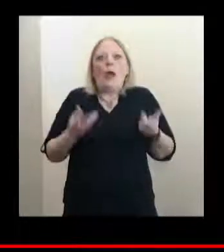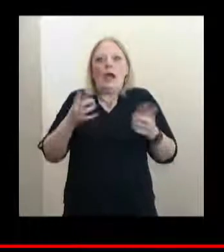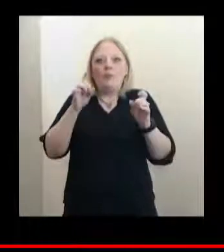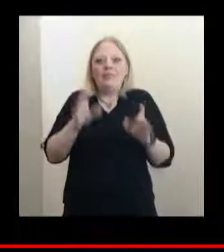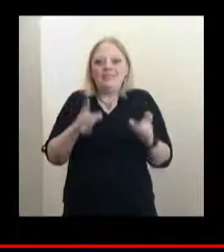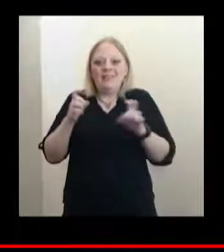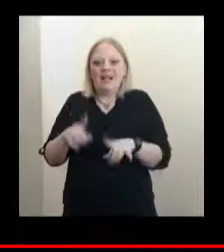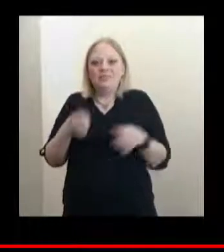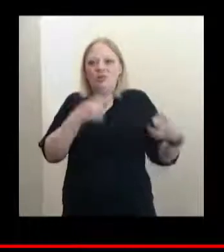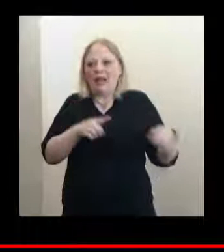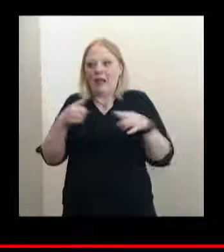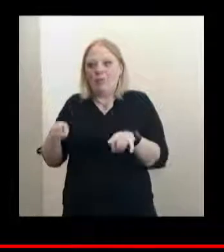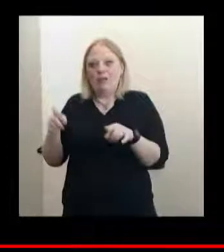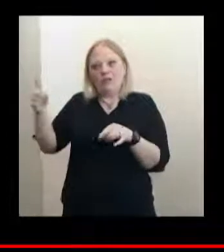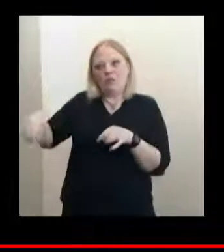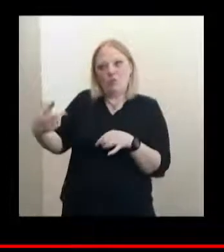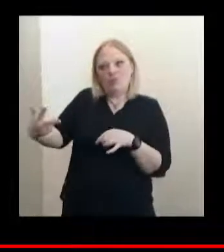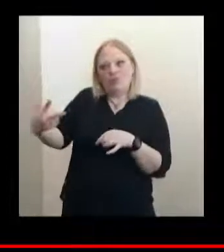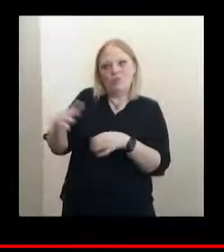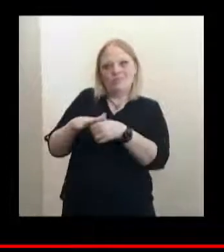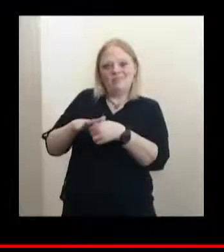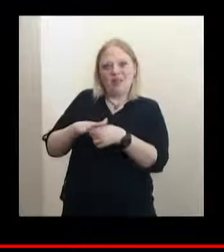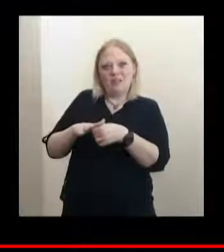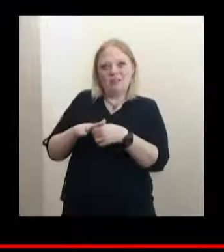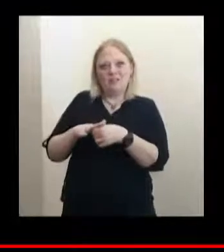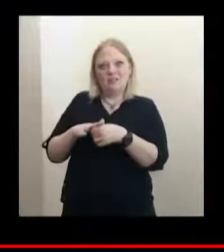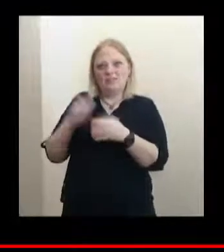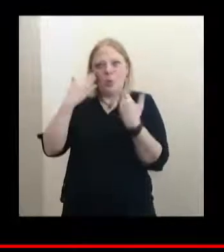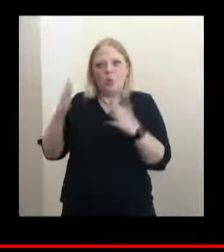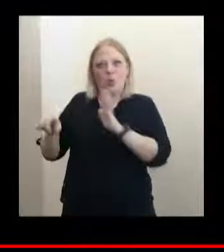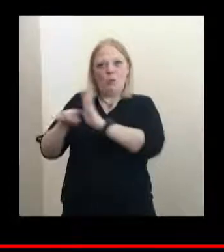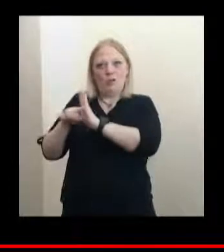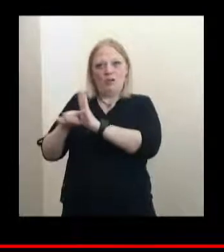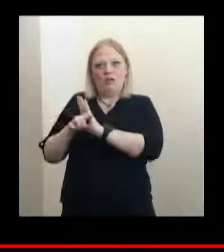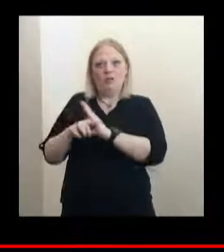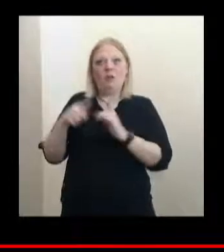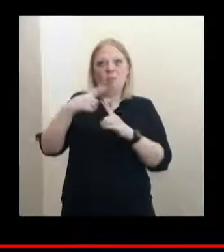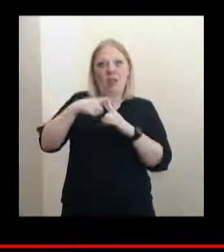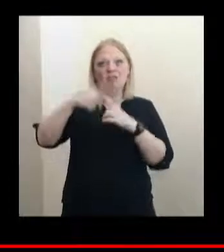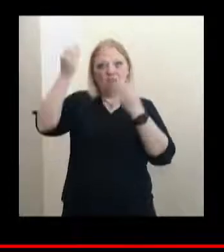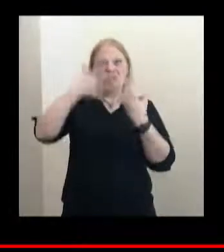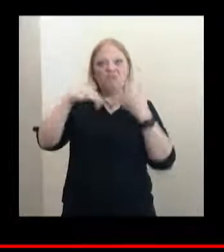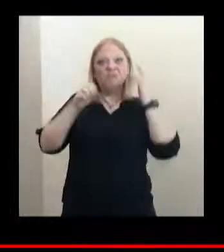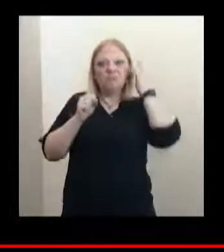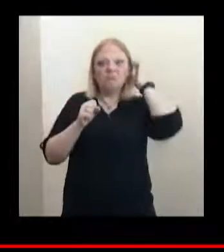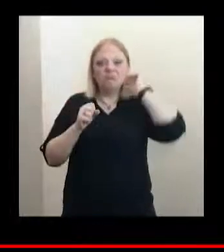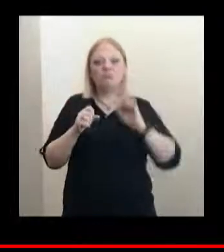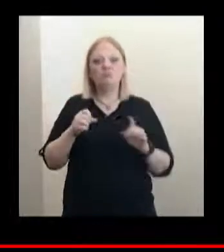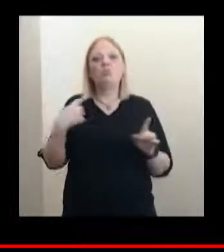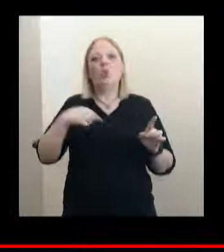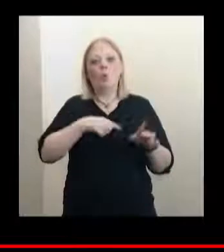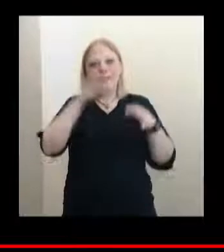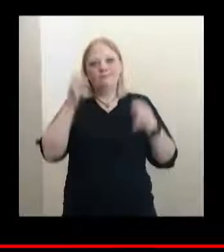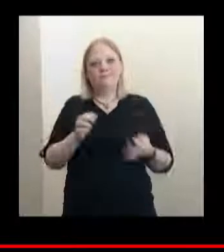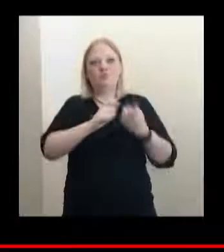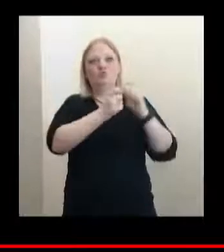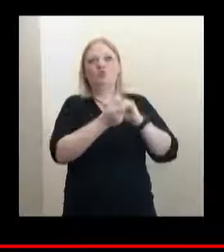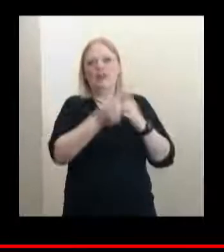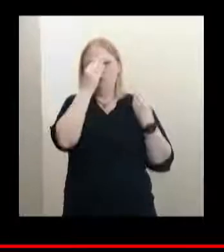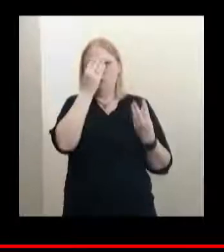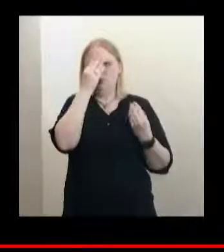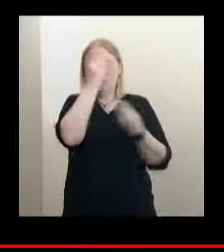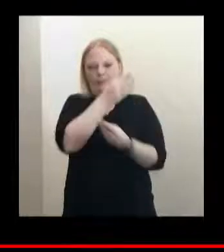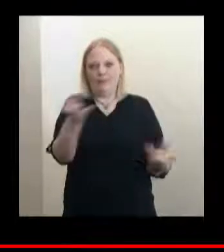at the pool sites. We do know the positives because we get those, but so we've decided to make the change. If you